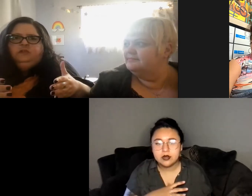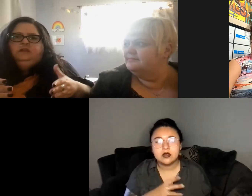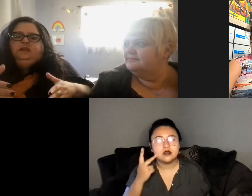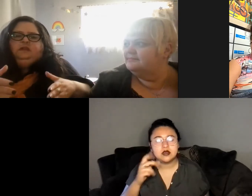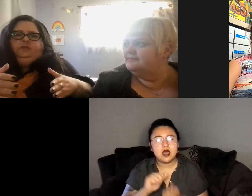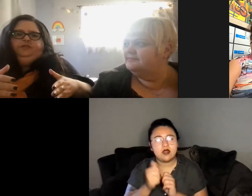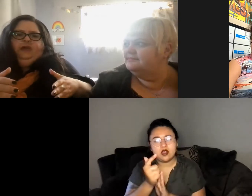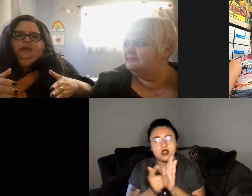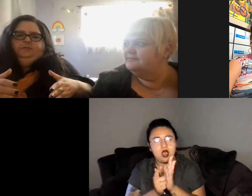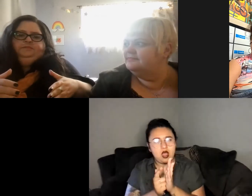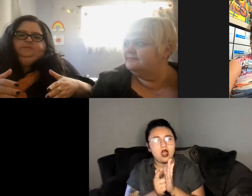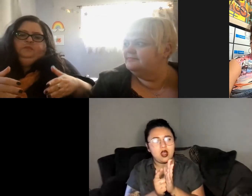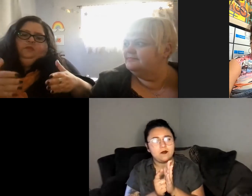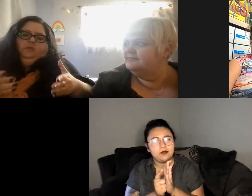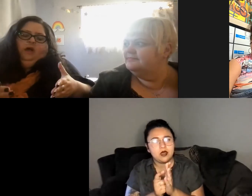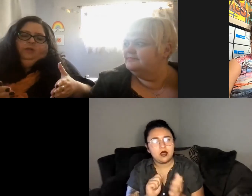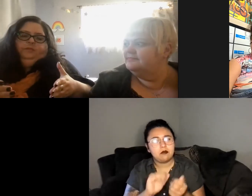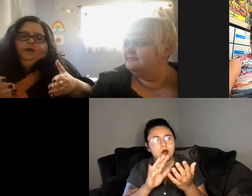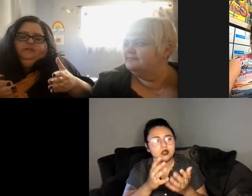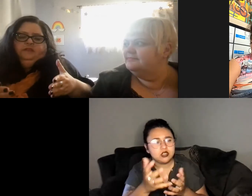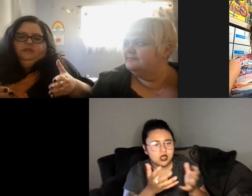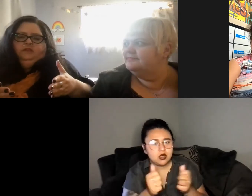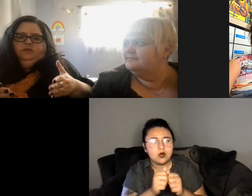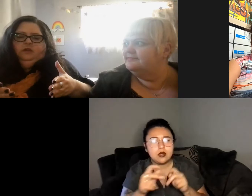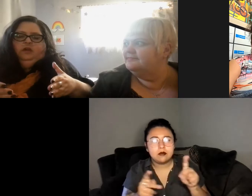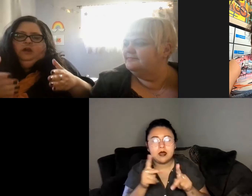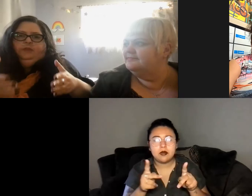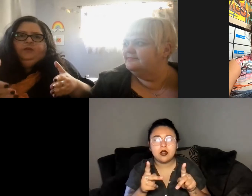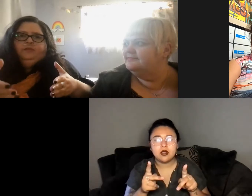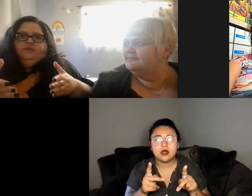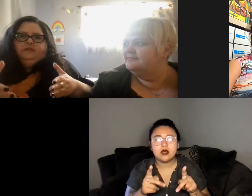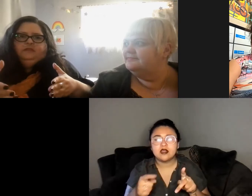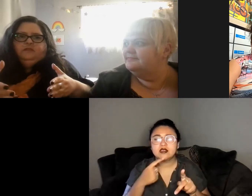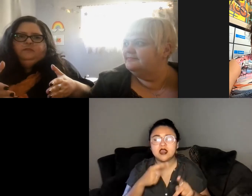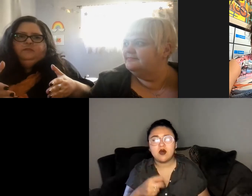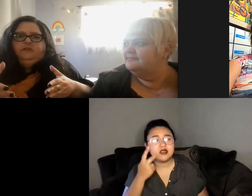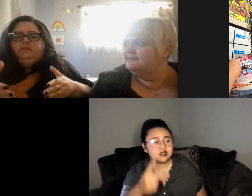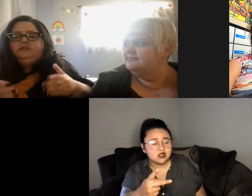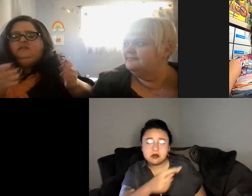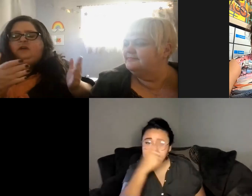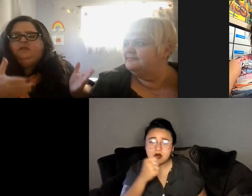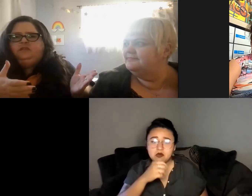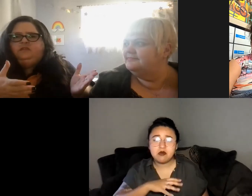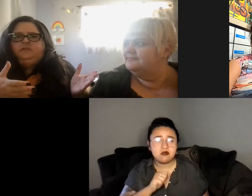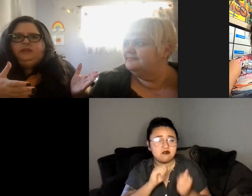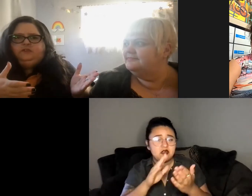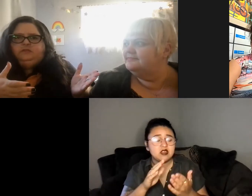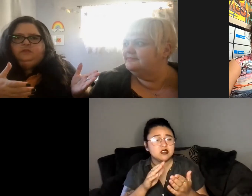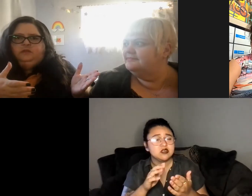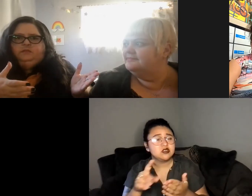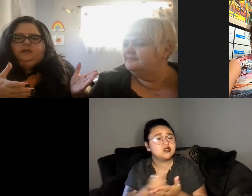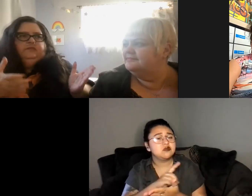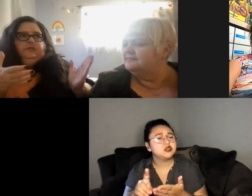approach, it will say, well, I see that you're a Black woman facing discrimination, but it's not race